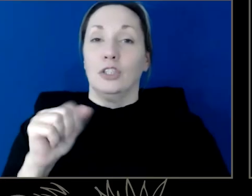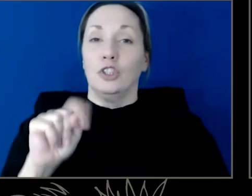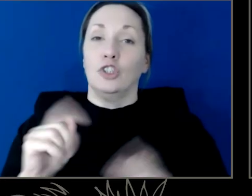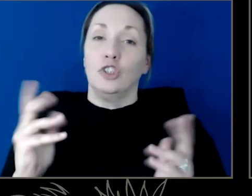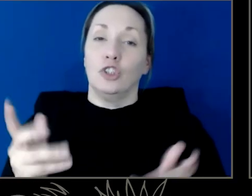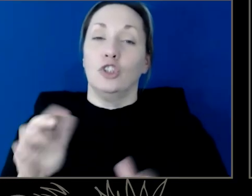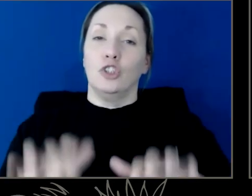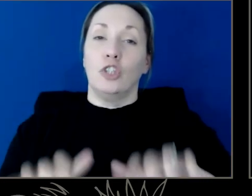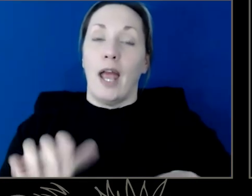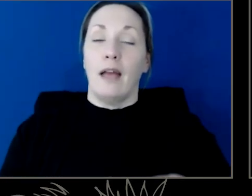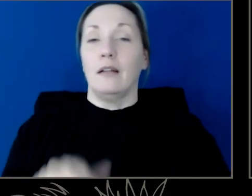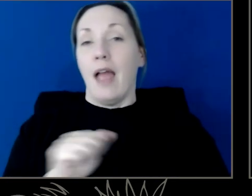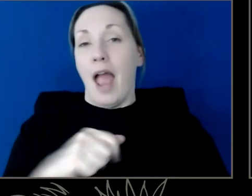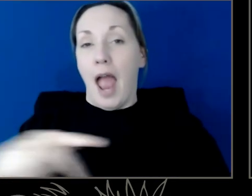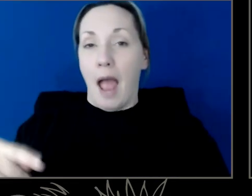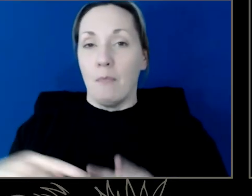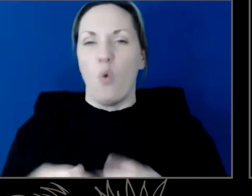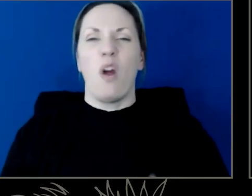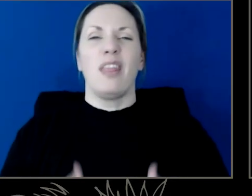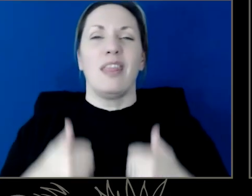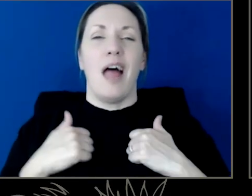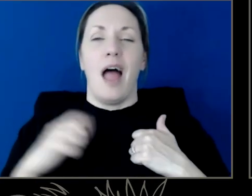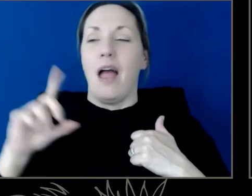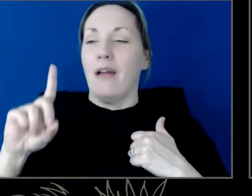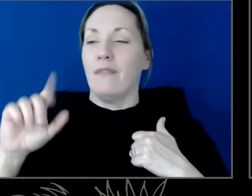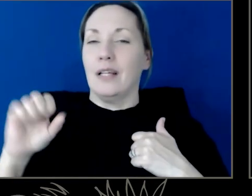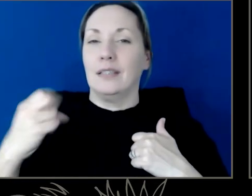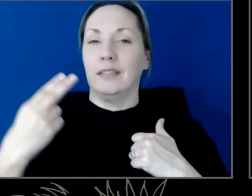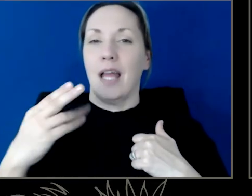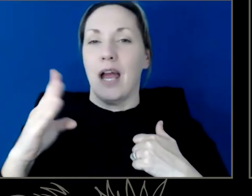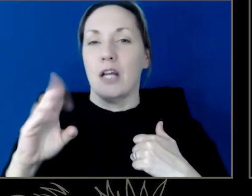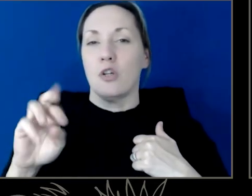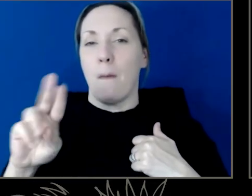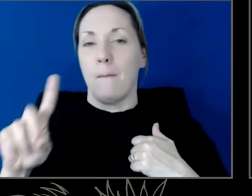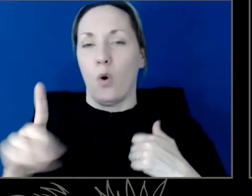real-time chat applications or live dashboards and stuff like that.